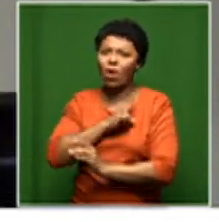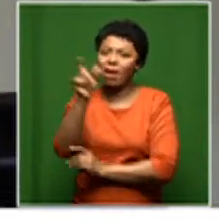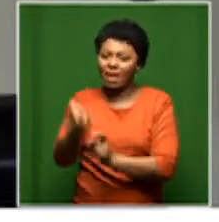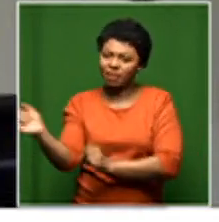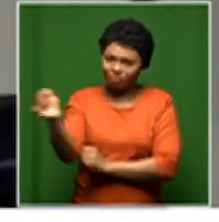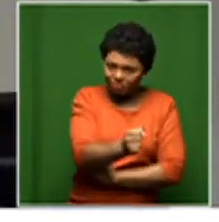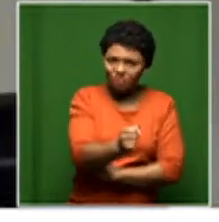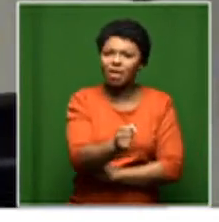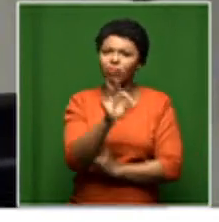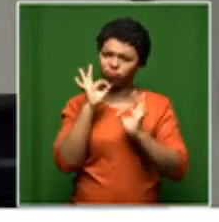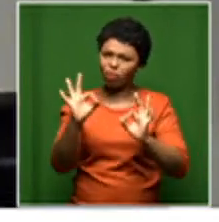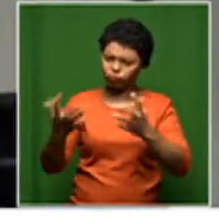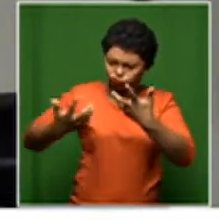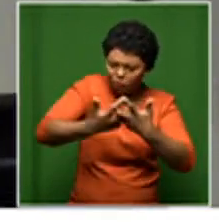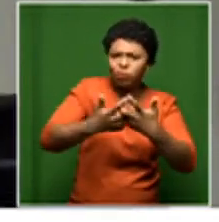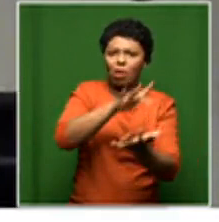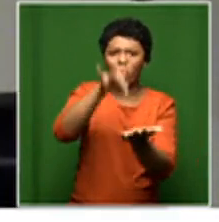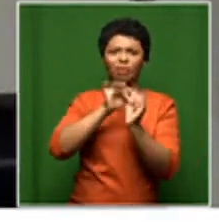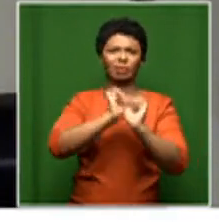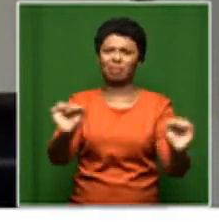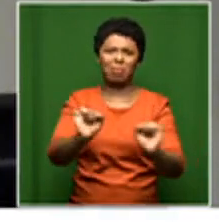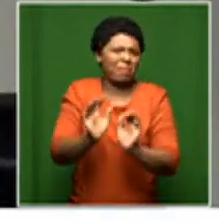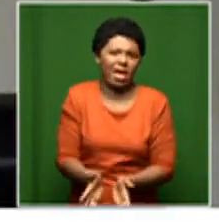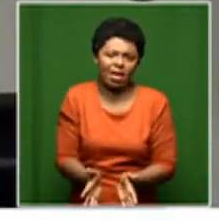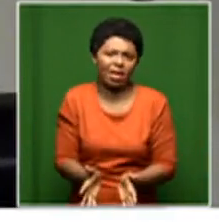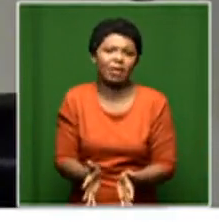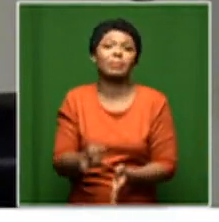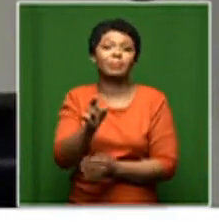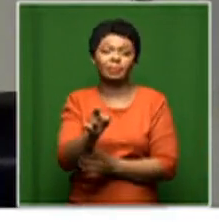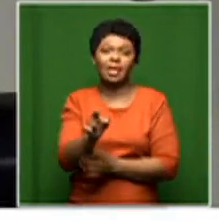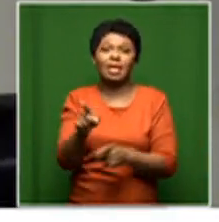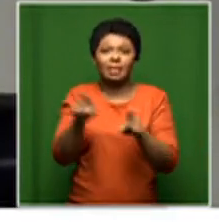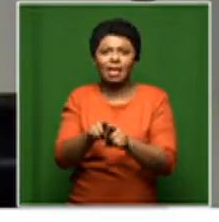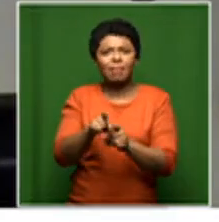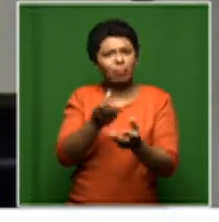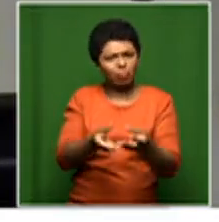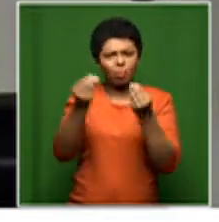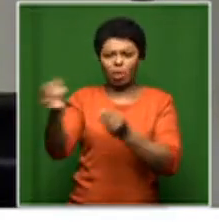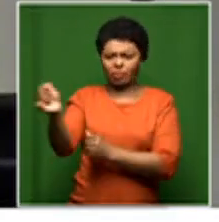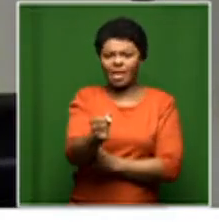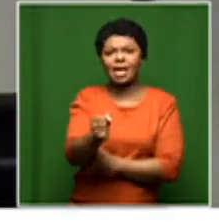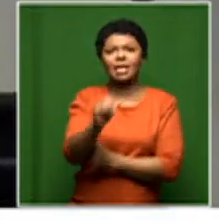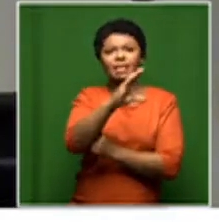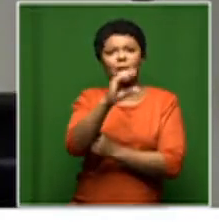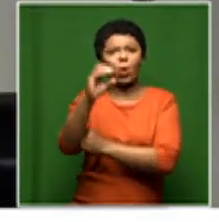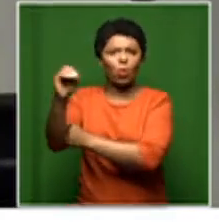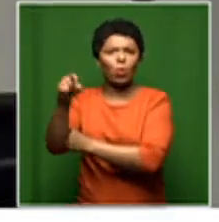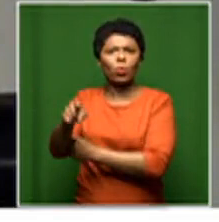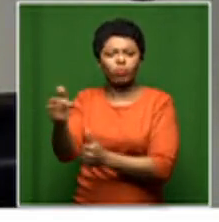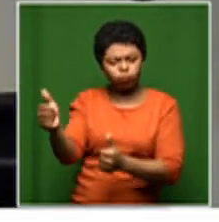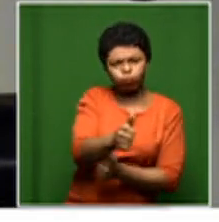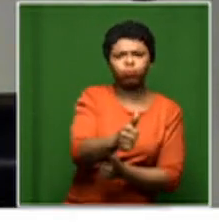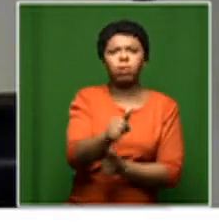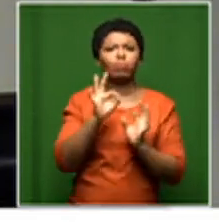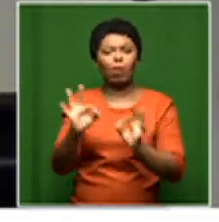within our department have been correctly appointed. We have CEOs that have been appointed following a proper process.